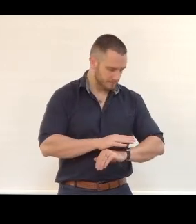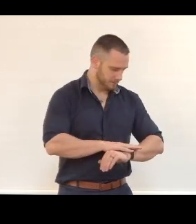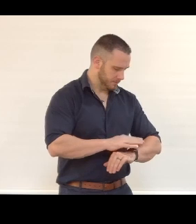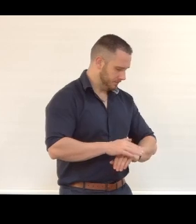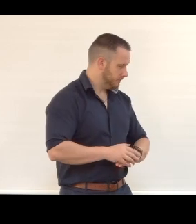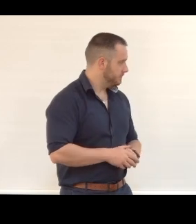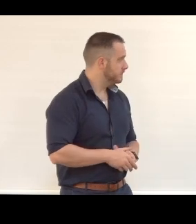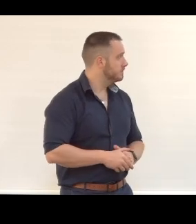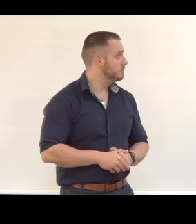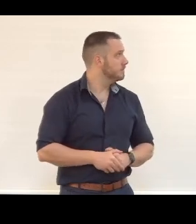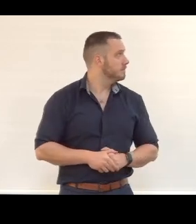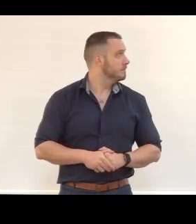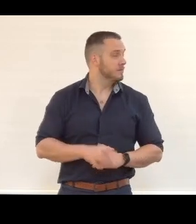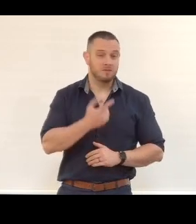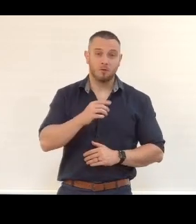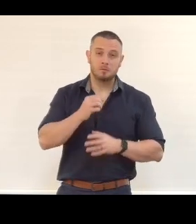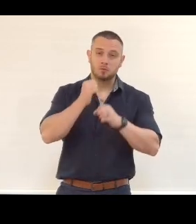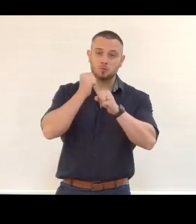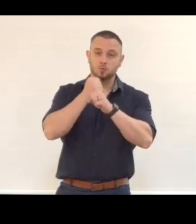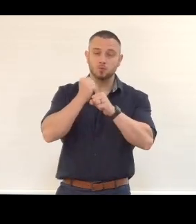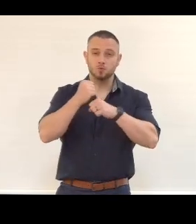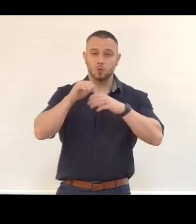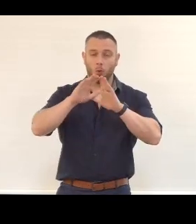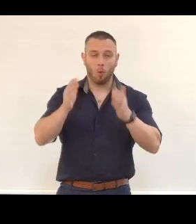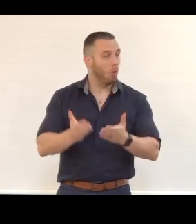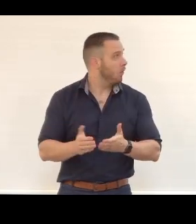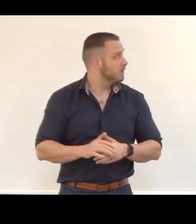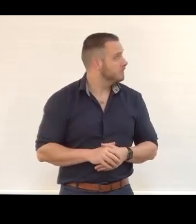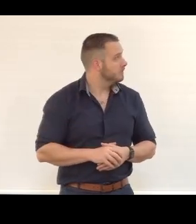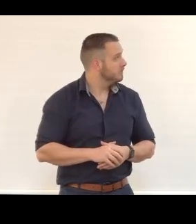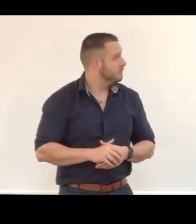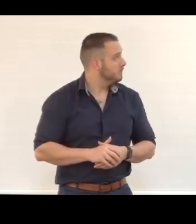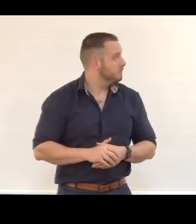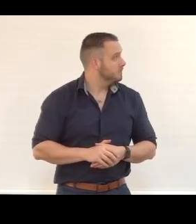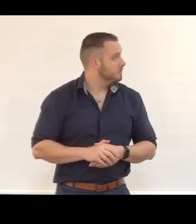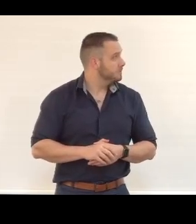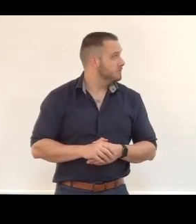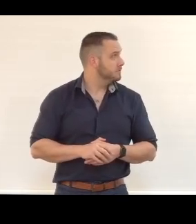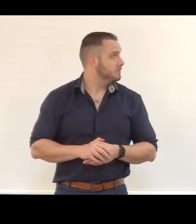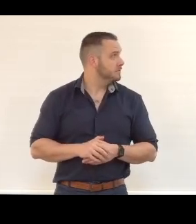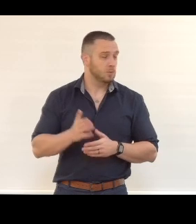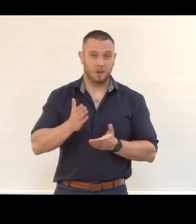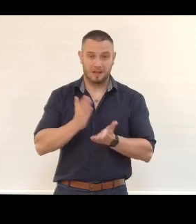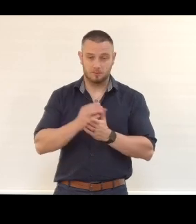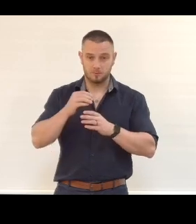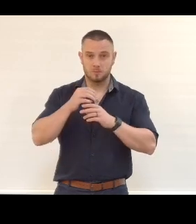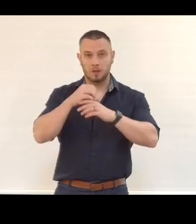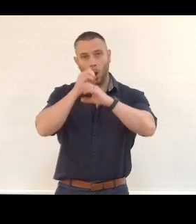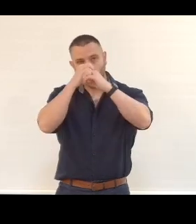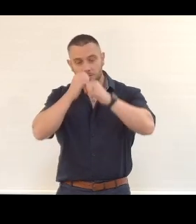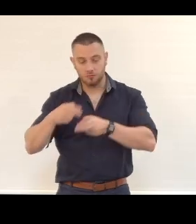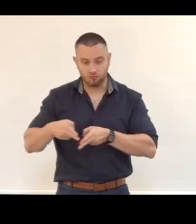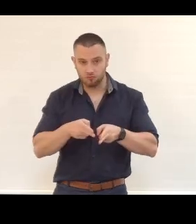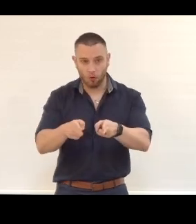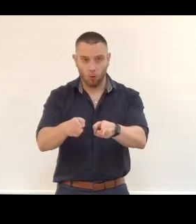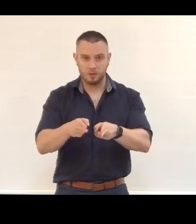So this is just a picture from Google Earth, how it looks like. So it's a quarry site on the Mauna Loa Observatory Road, and these are the